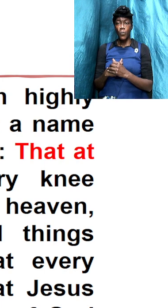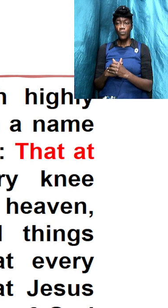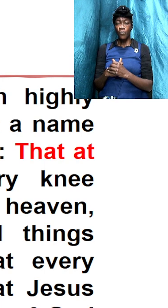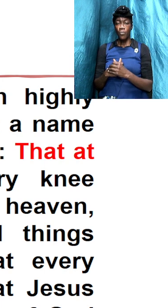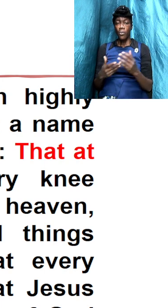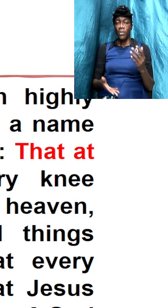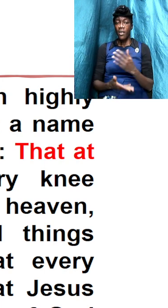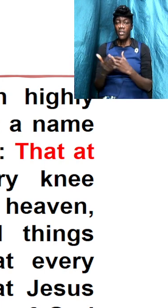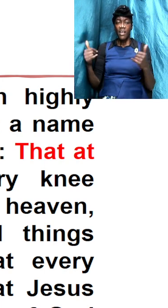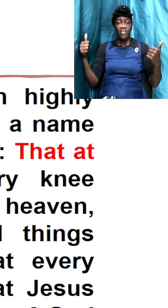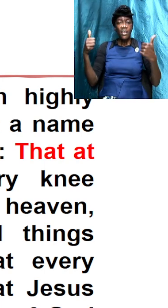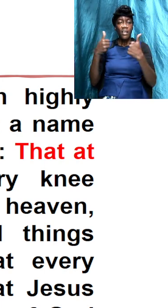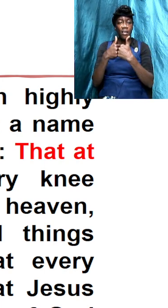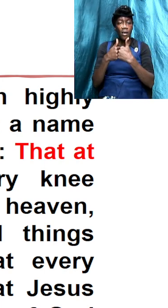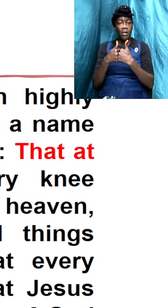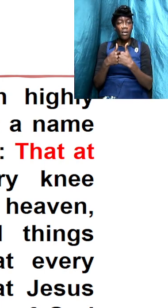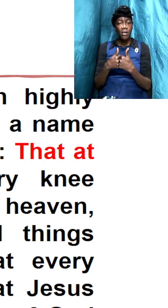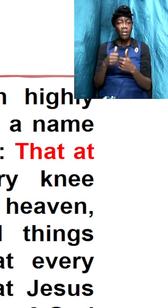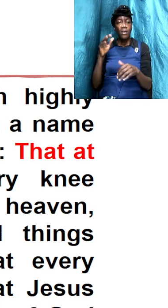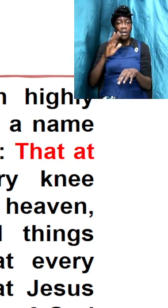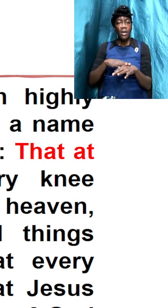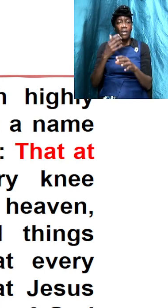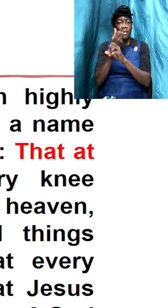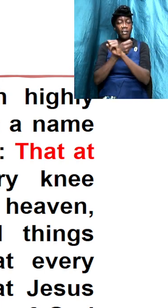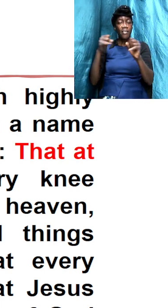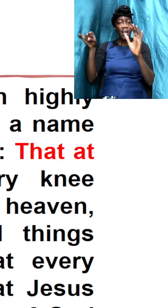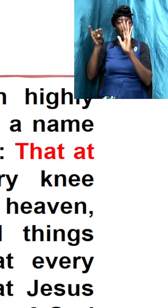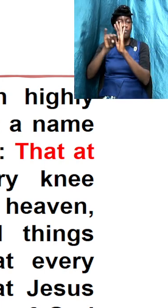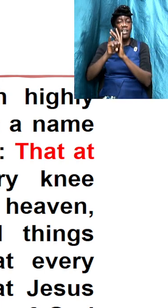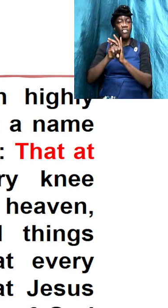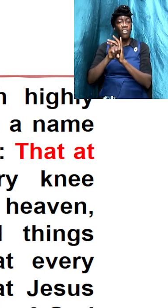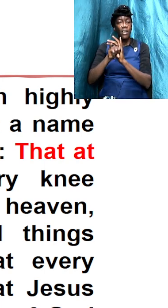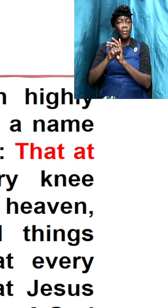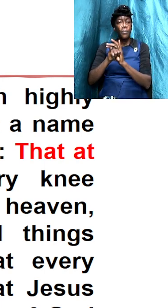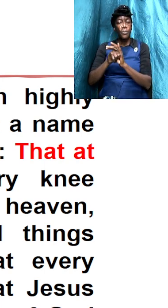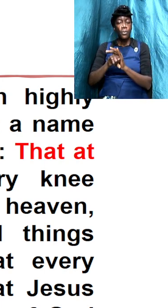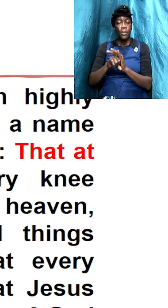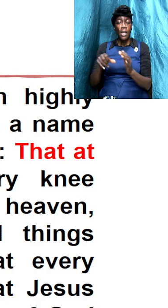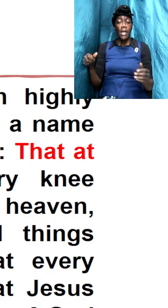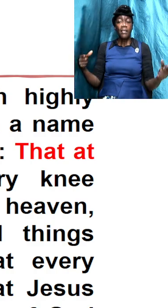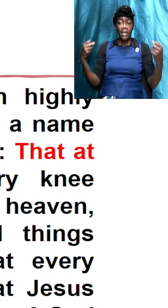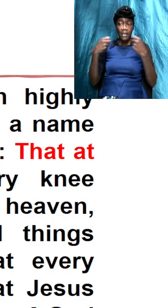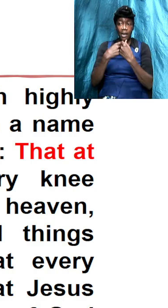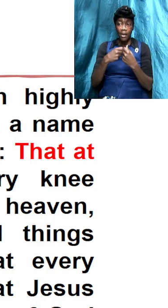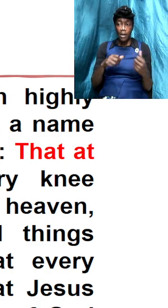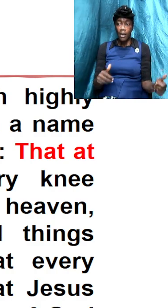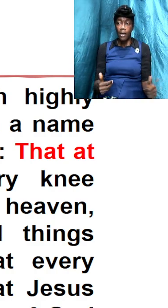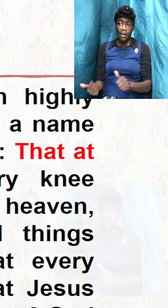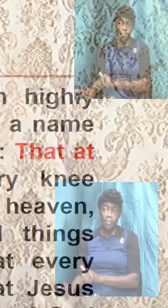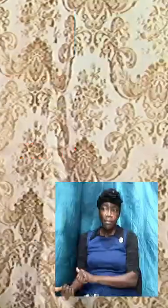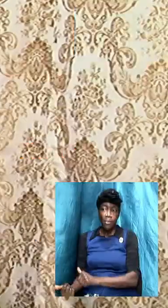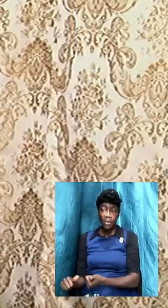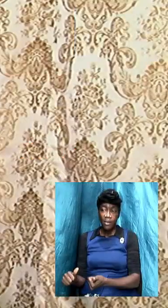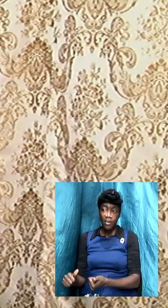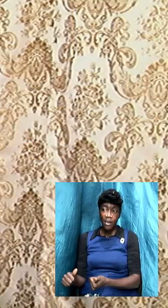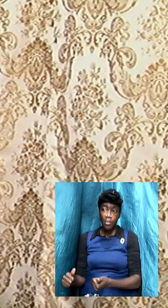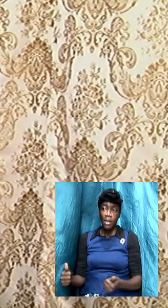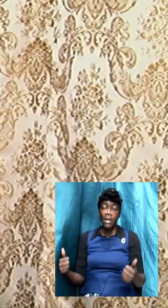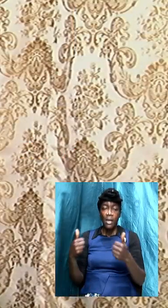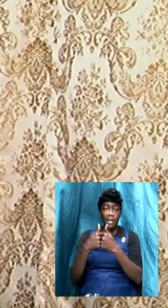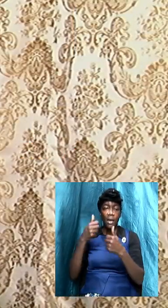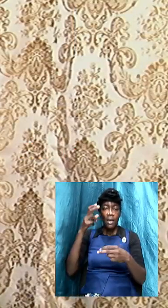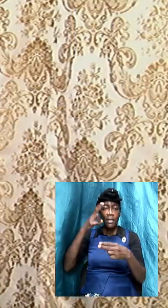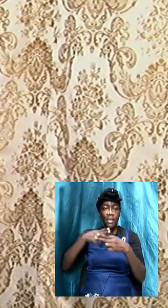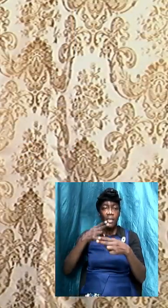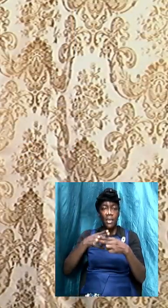So there's an attack on salvation. There's an attack on baptism. There's an attack on the name. But there was